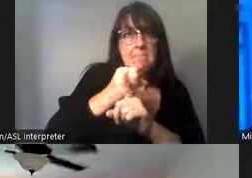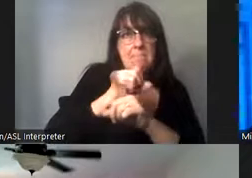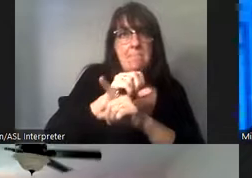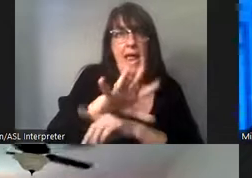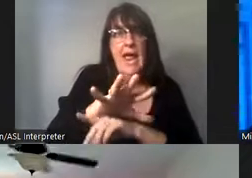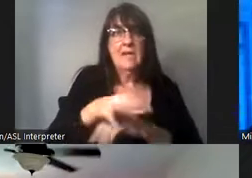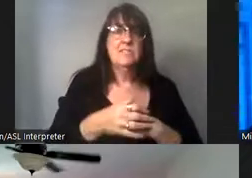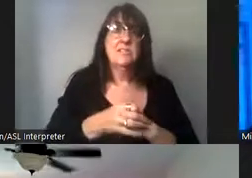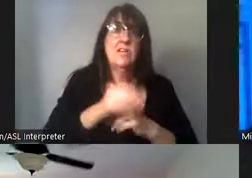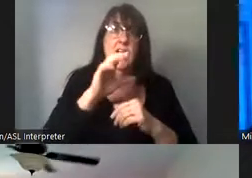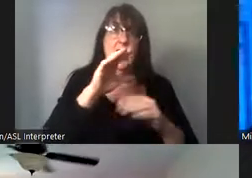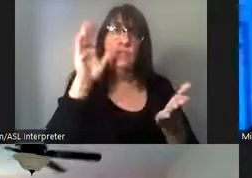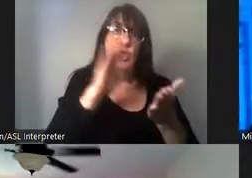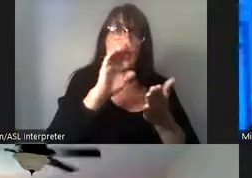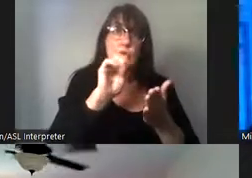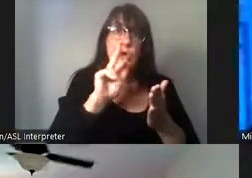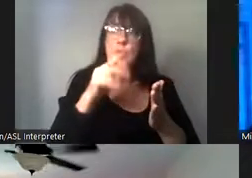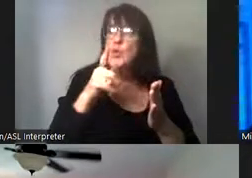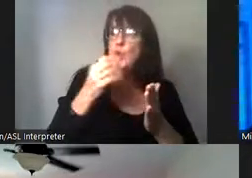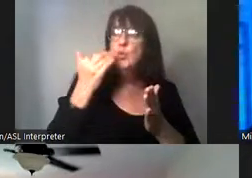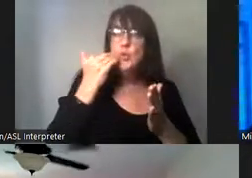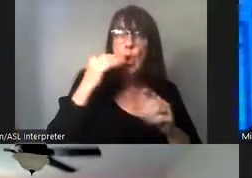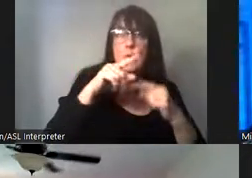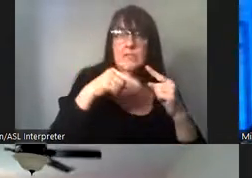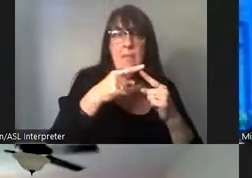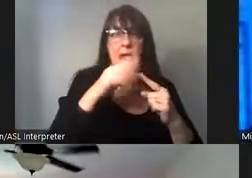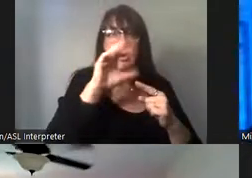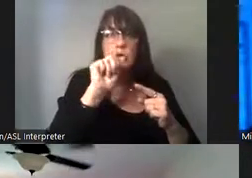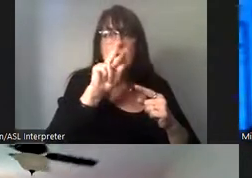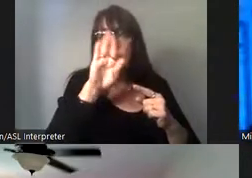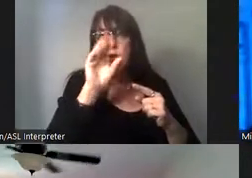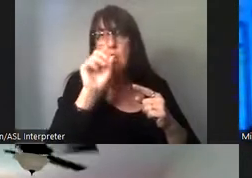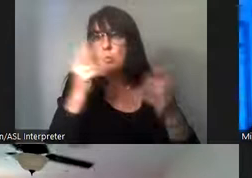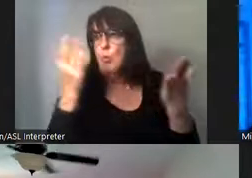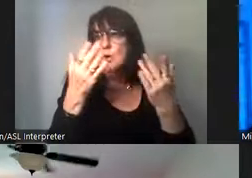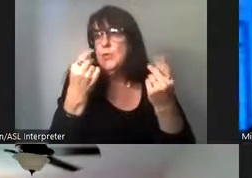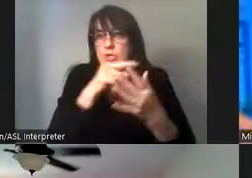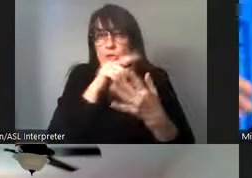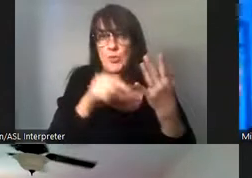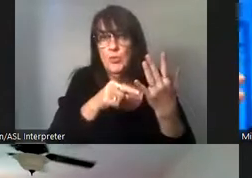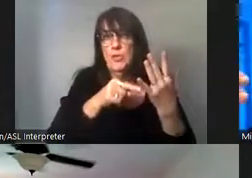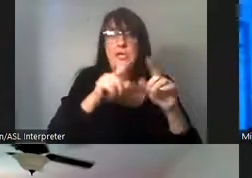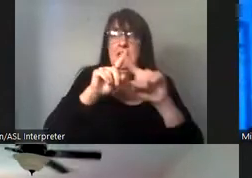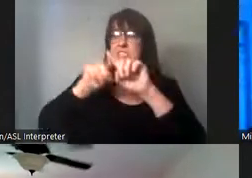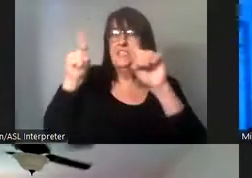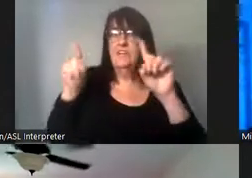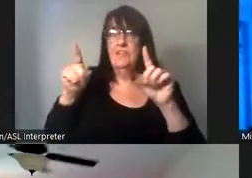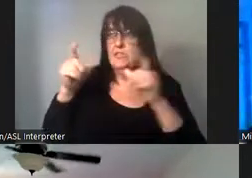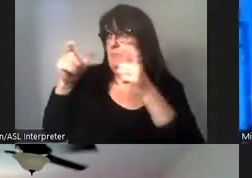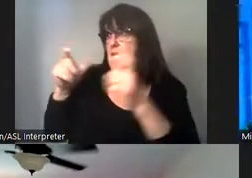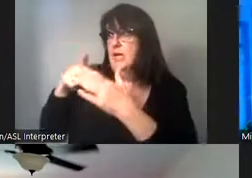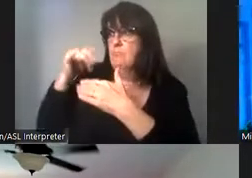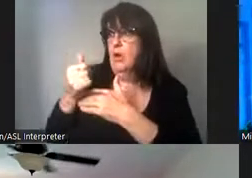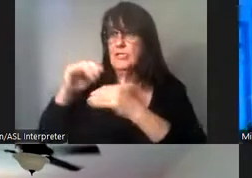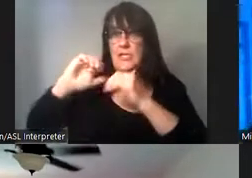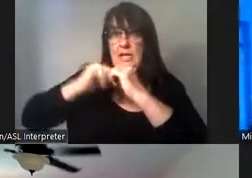embodied carbon? Who knows about low embodied carbon? What can we do? Is there a difference between big projects and how